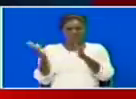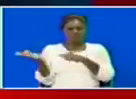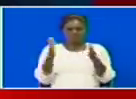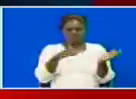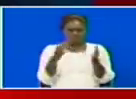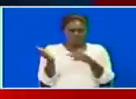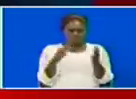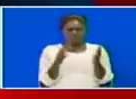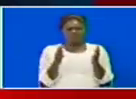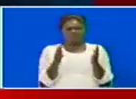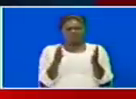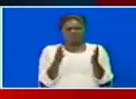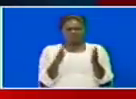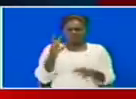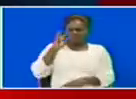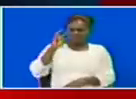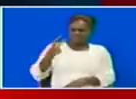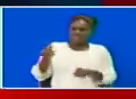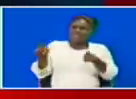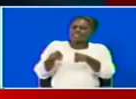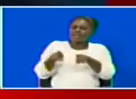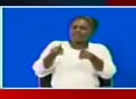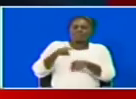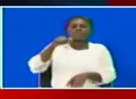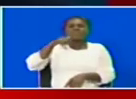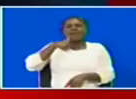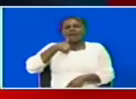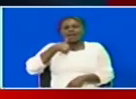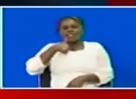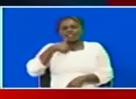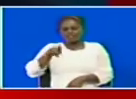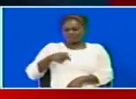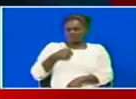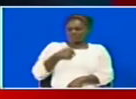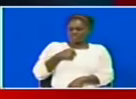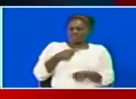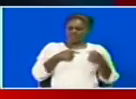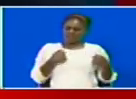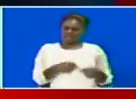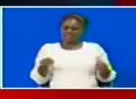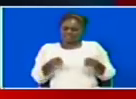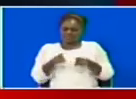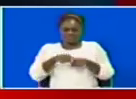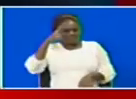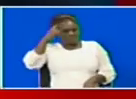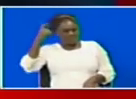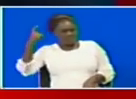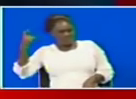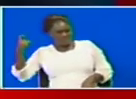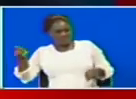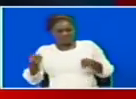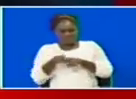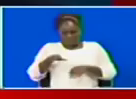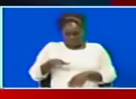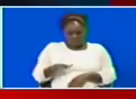of Nebraska they look up at the same night sky they fill their heart with the same dreams and